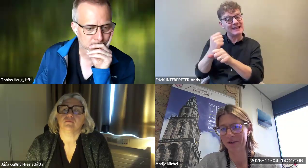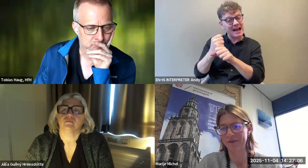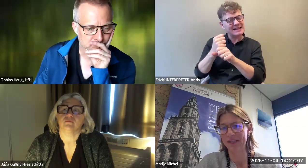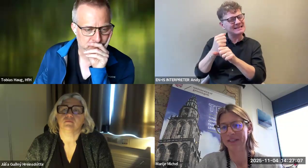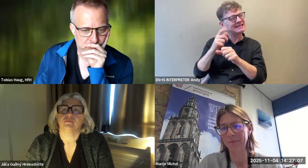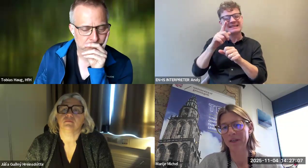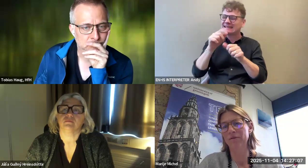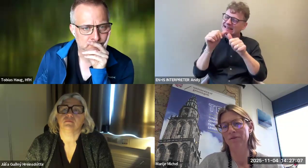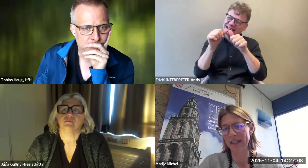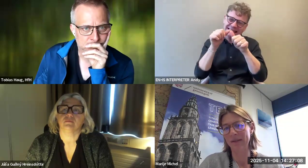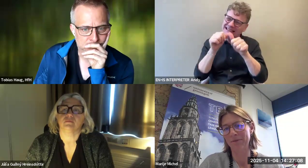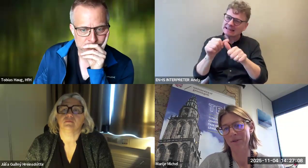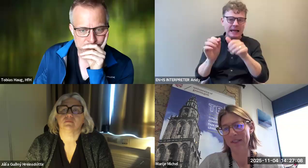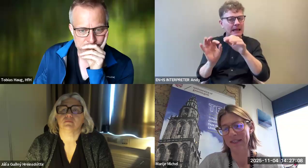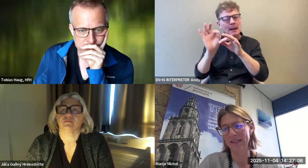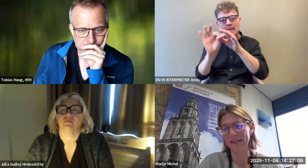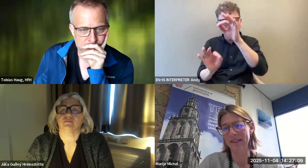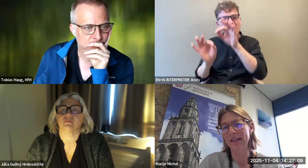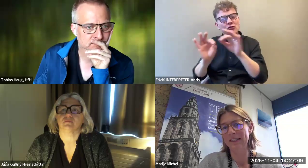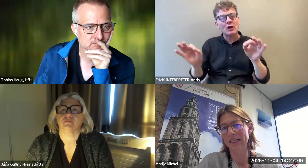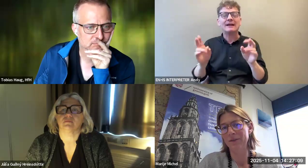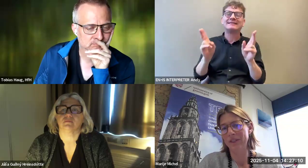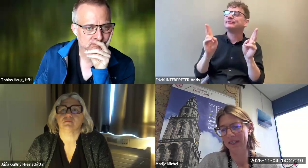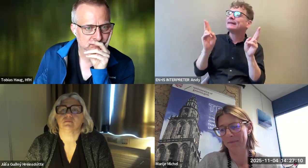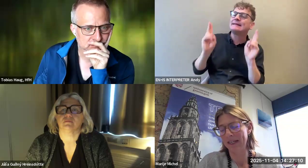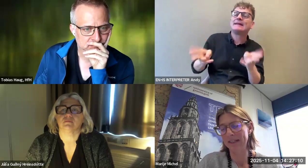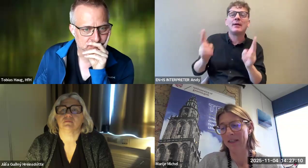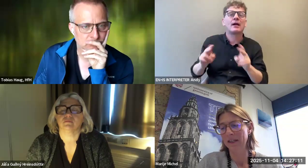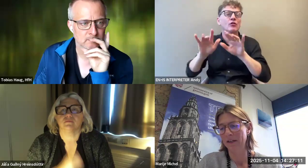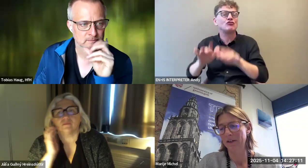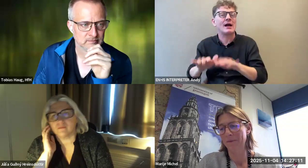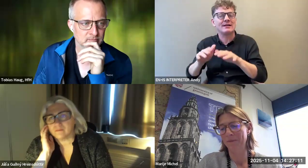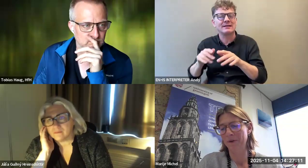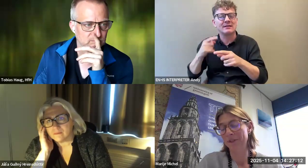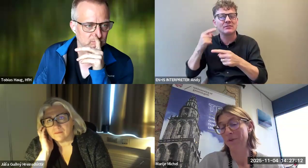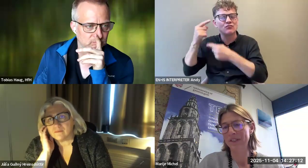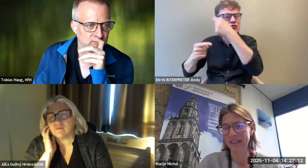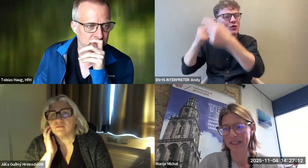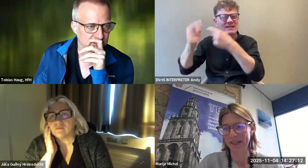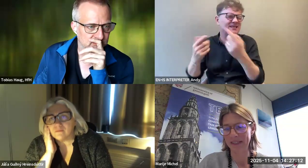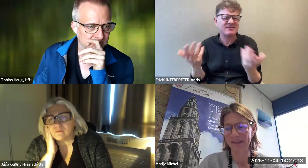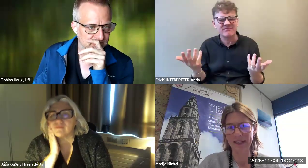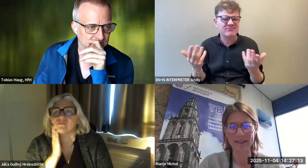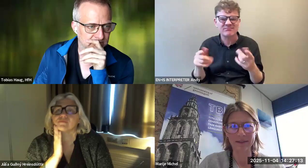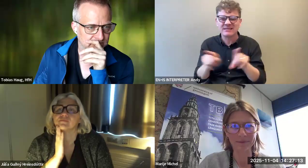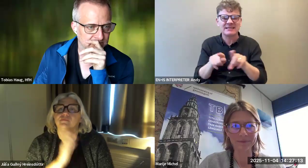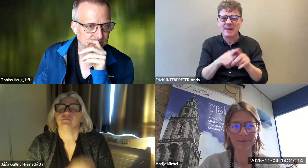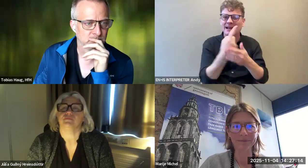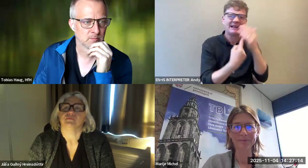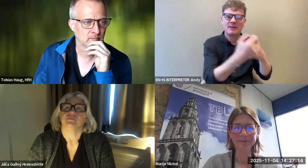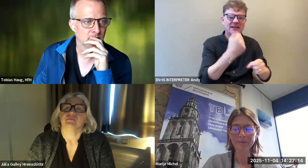still measuring typical writing processes that you would expect also with an independent